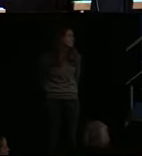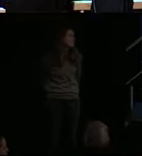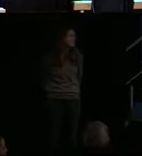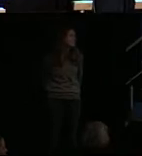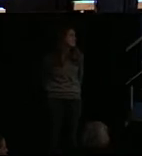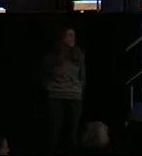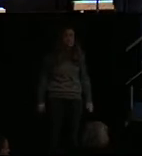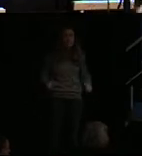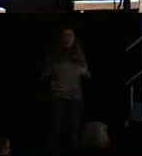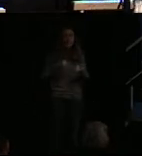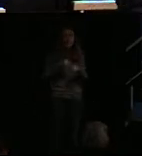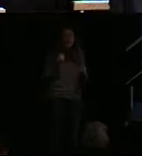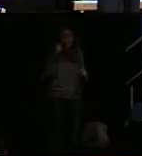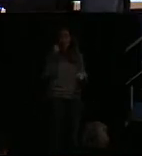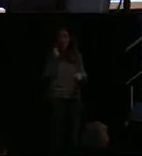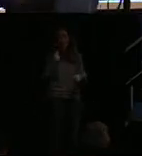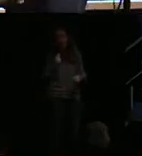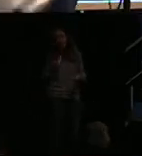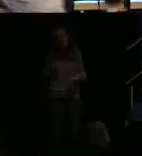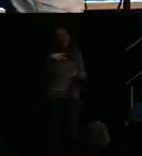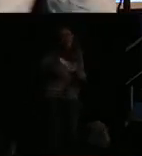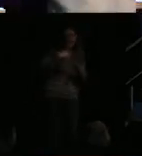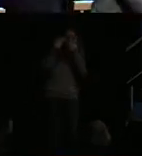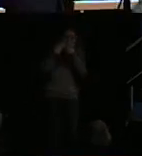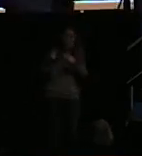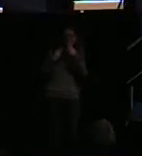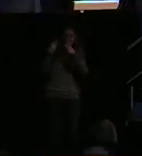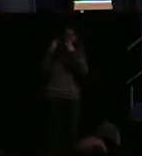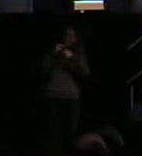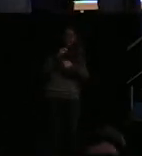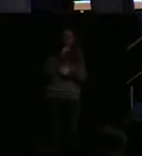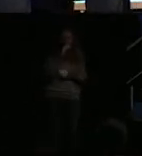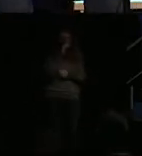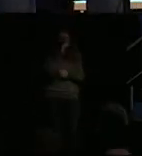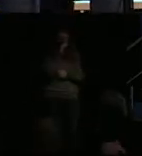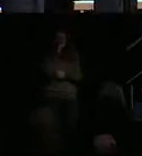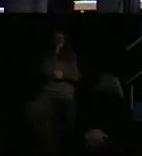If you're able, would you stand with us as we worship?